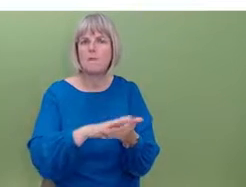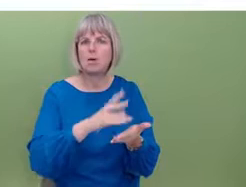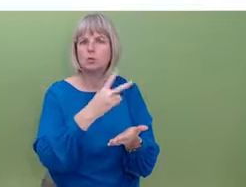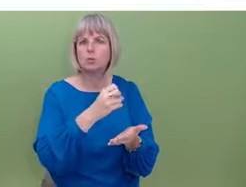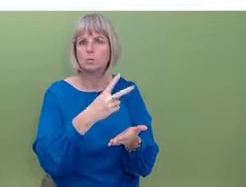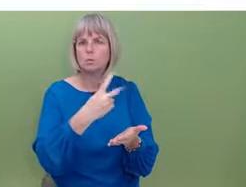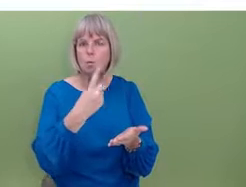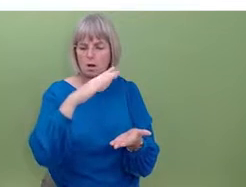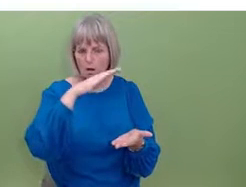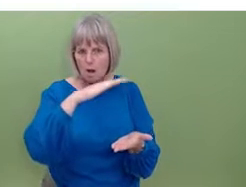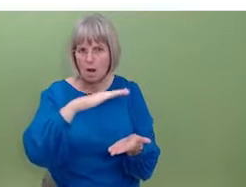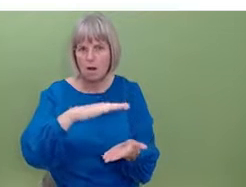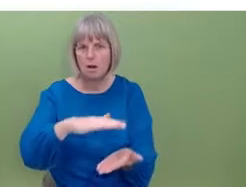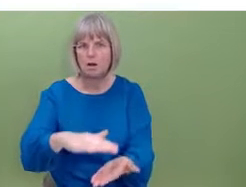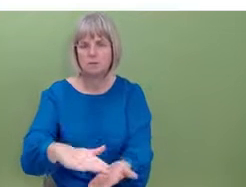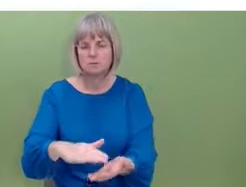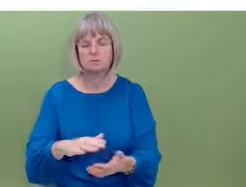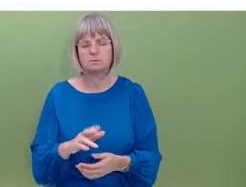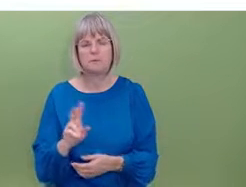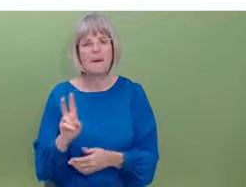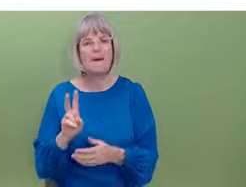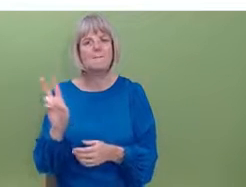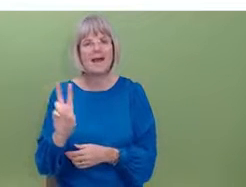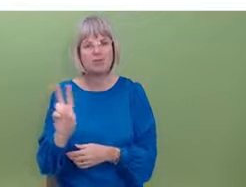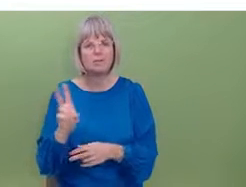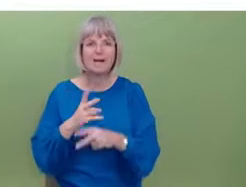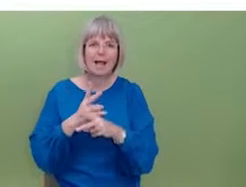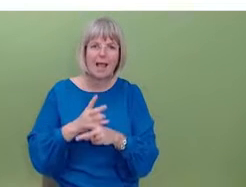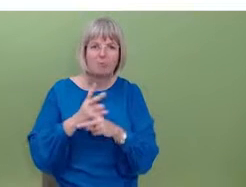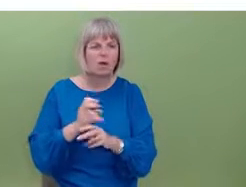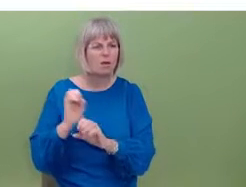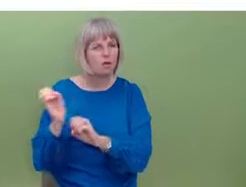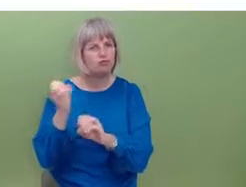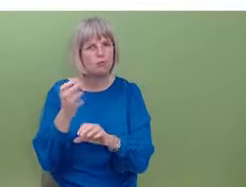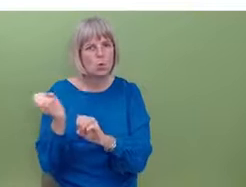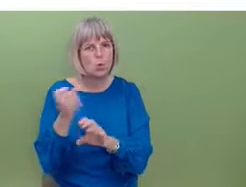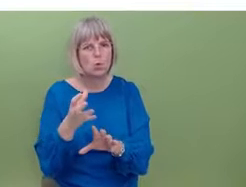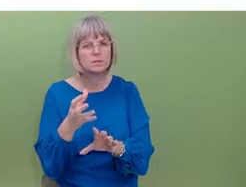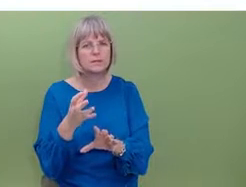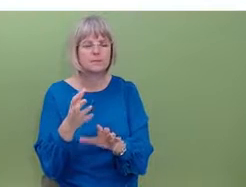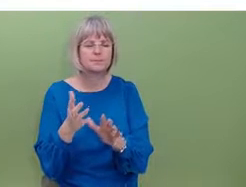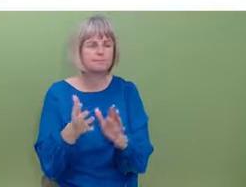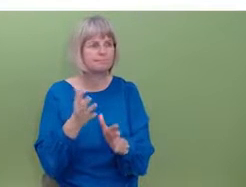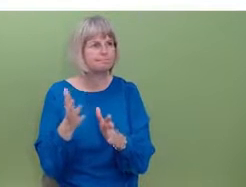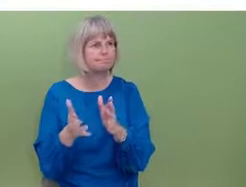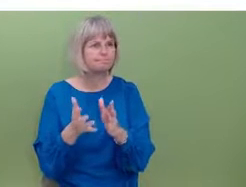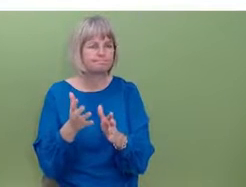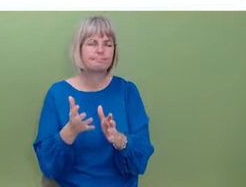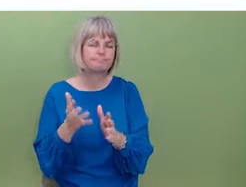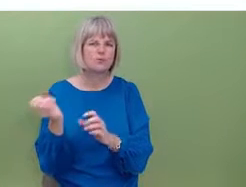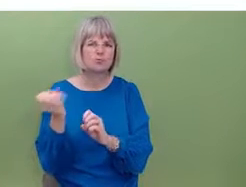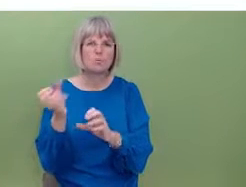Both parents and carers reporting as well as